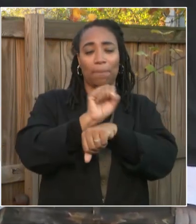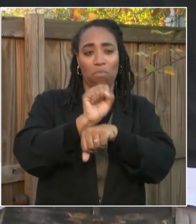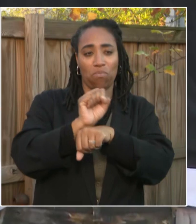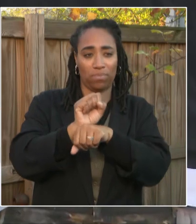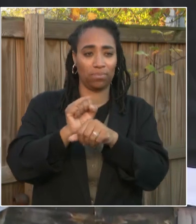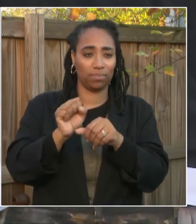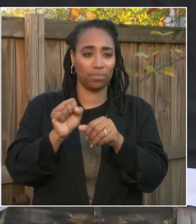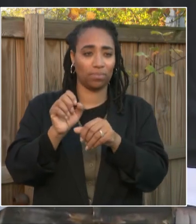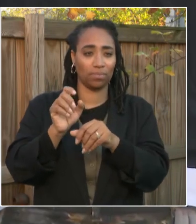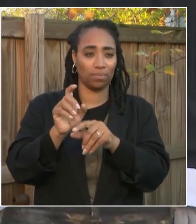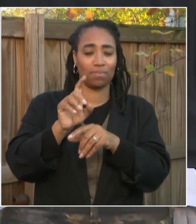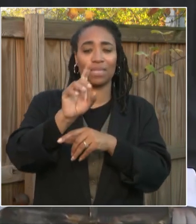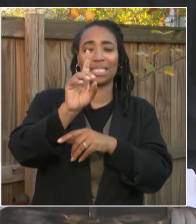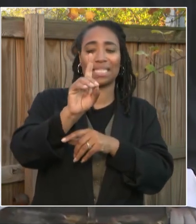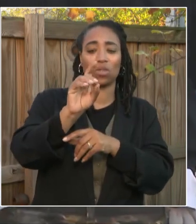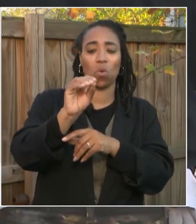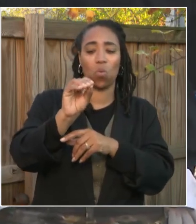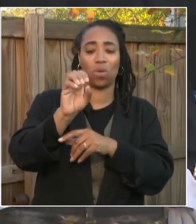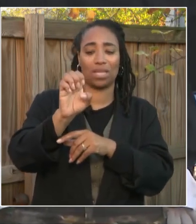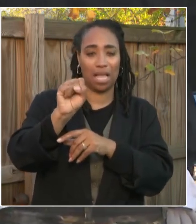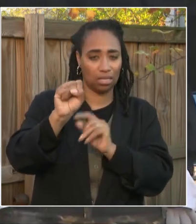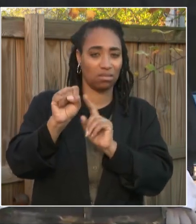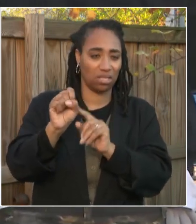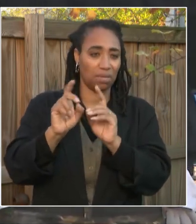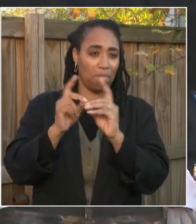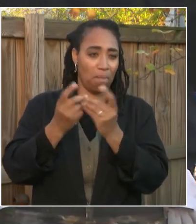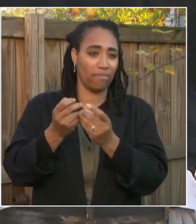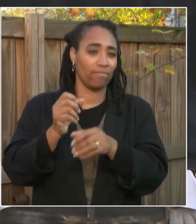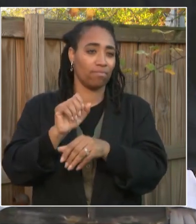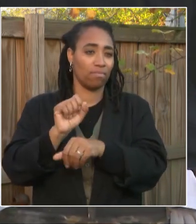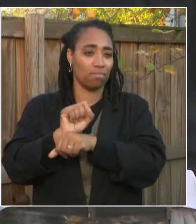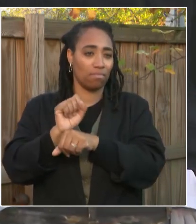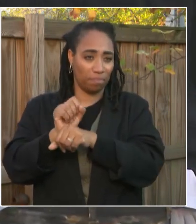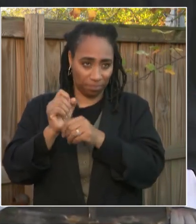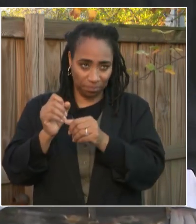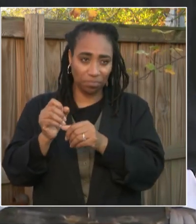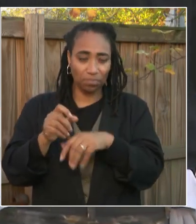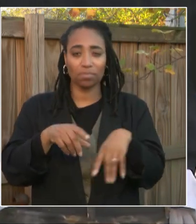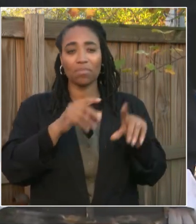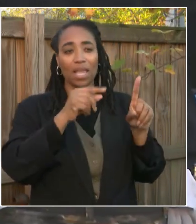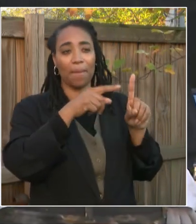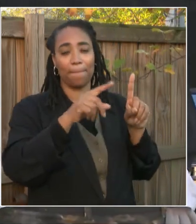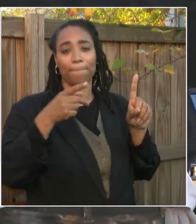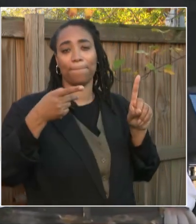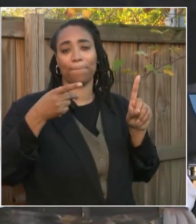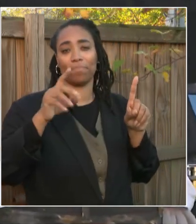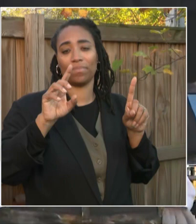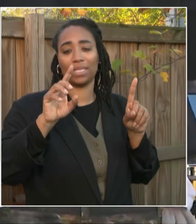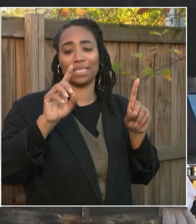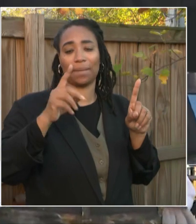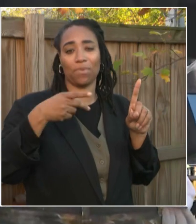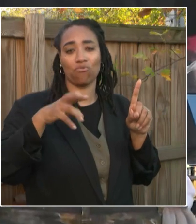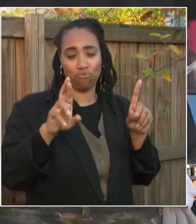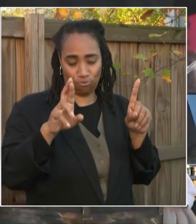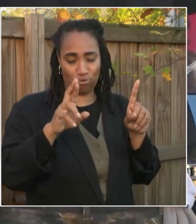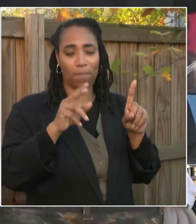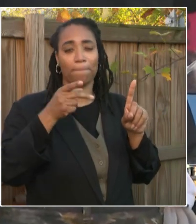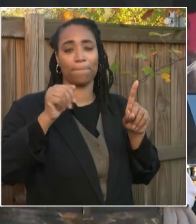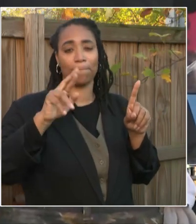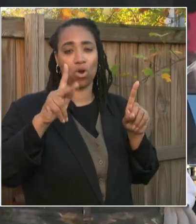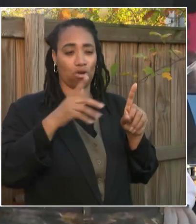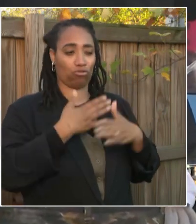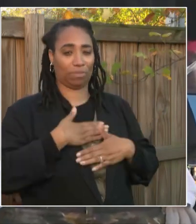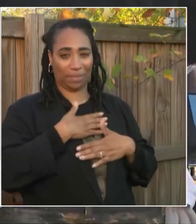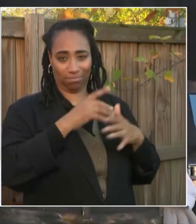this would not have happened because we would not have been able to stabilize what we were doing with people like T.O.B. Chris when we were addressing the K2 before anybody